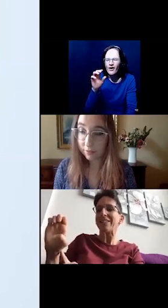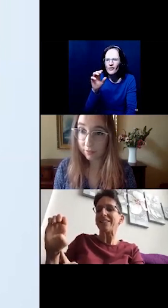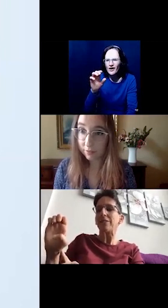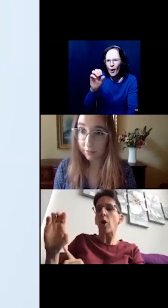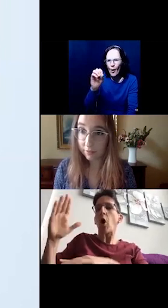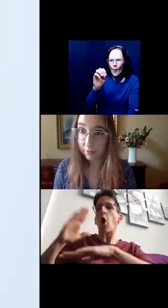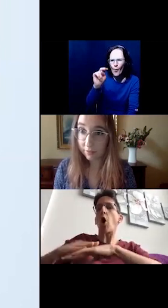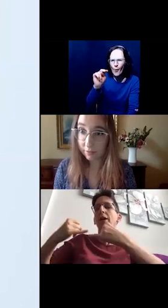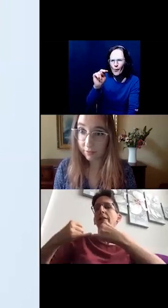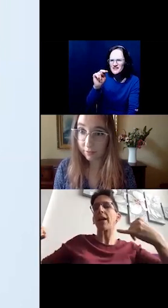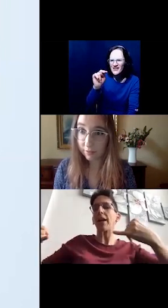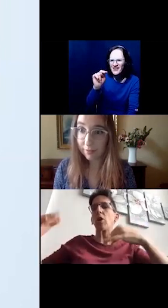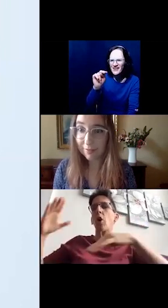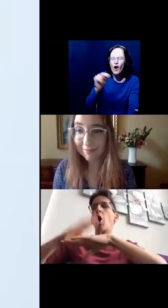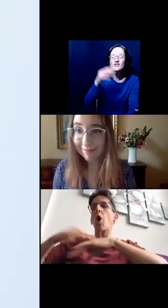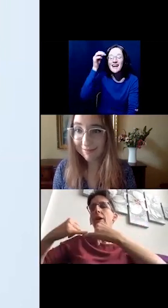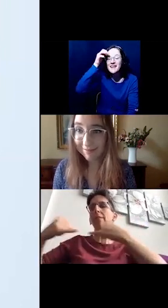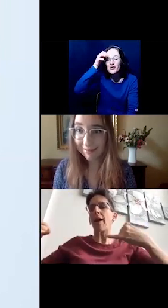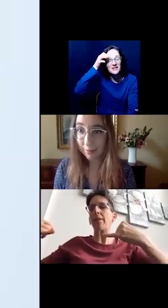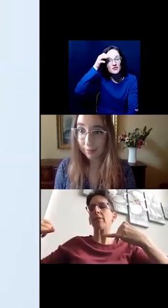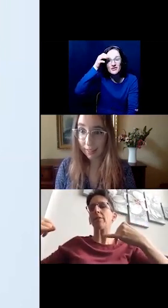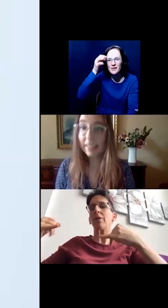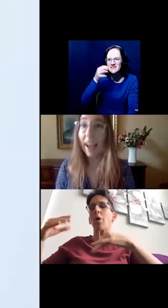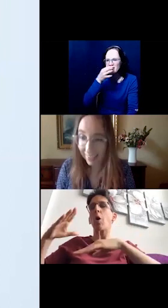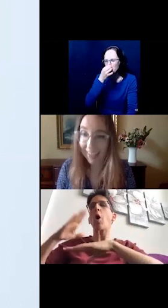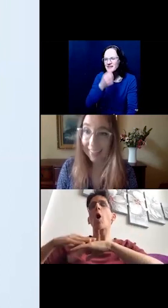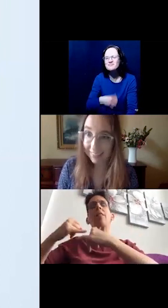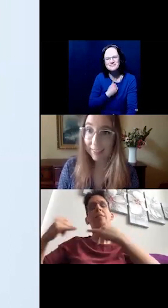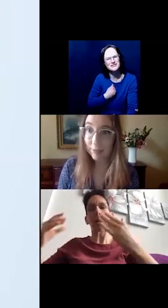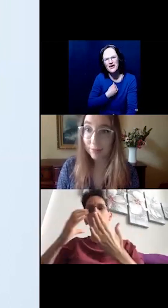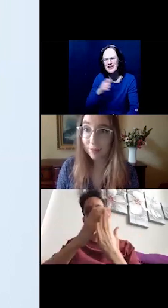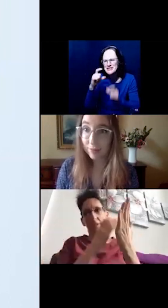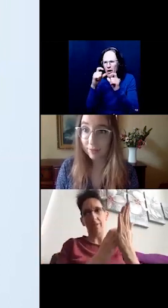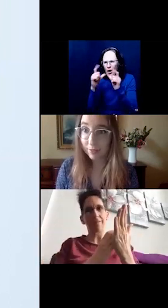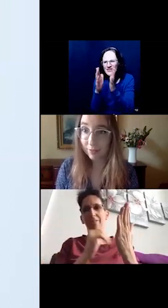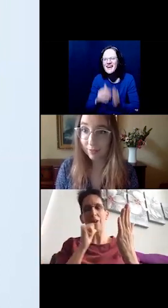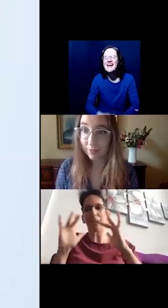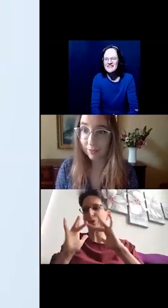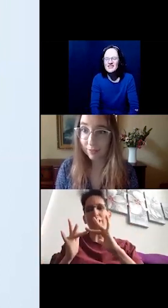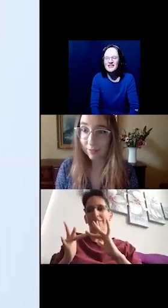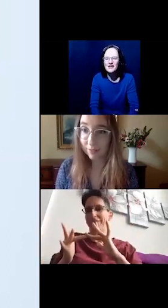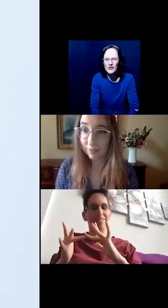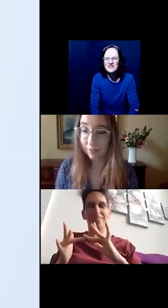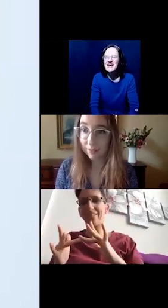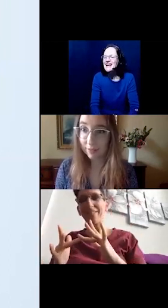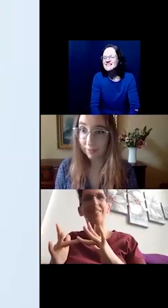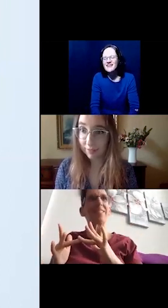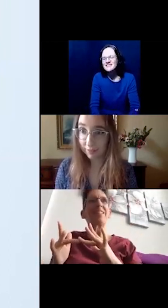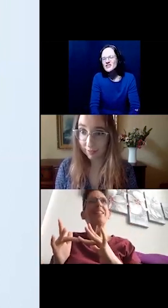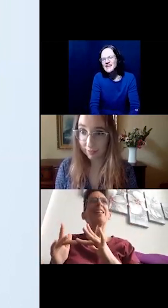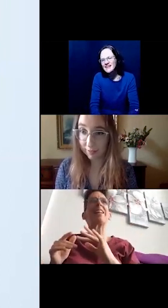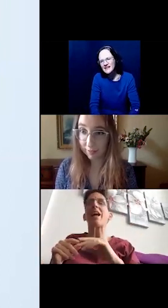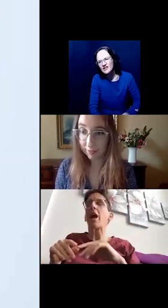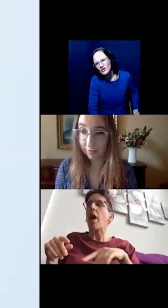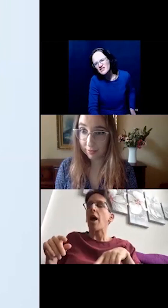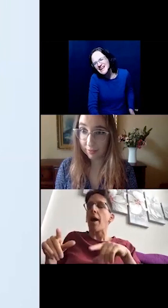Oh yeah. Oh, sorry. Oh, it's an online course. I'm so sorry. I missed that spelling. Sorry. It's an online course. It's sorry,